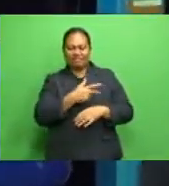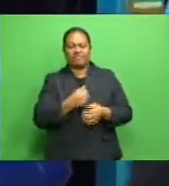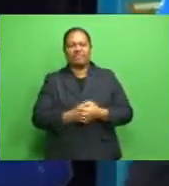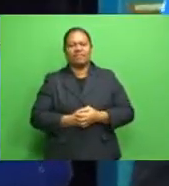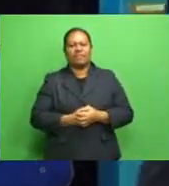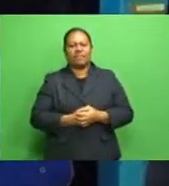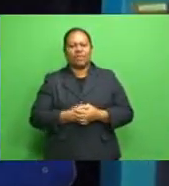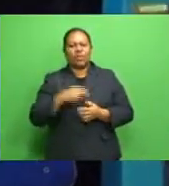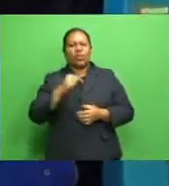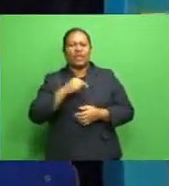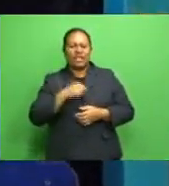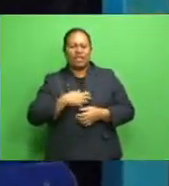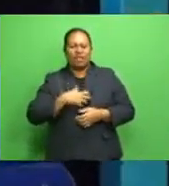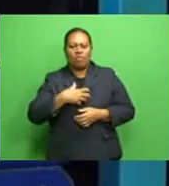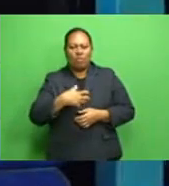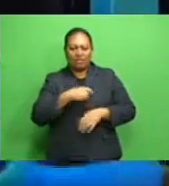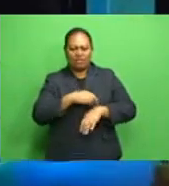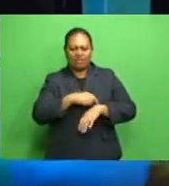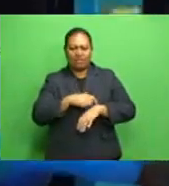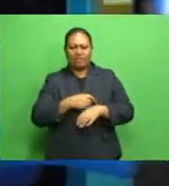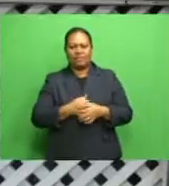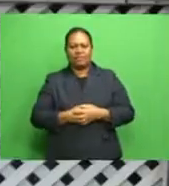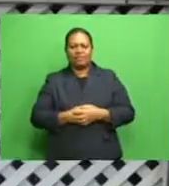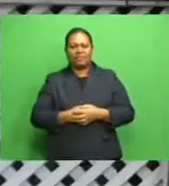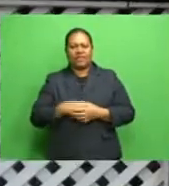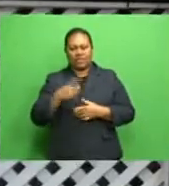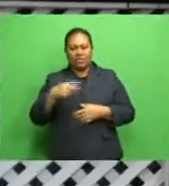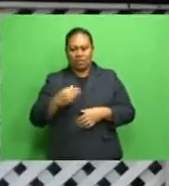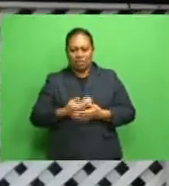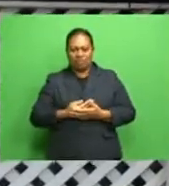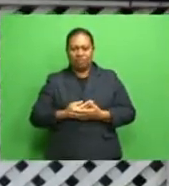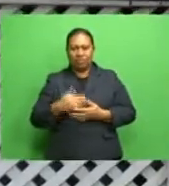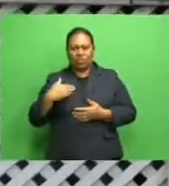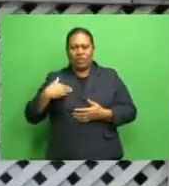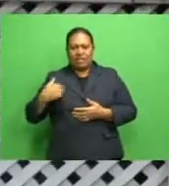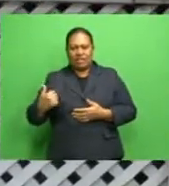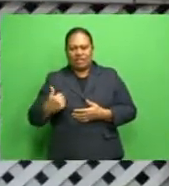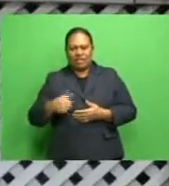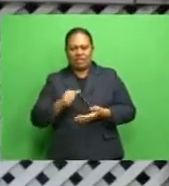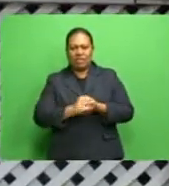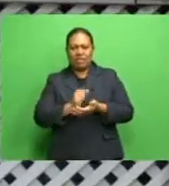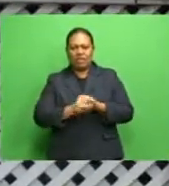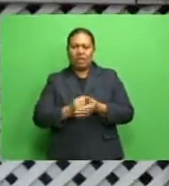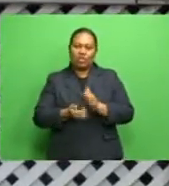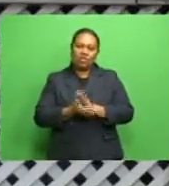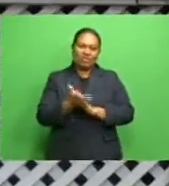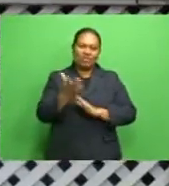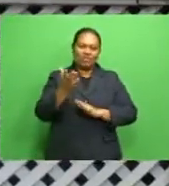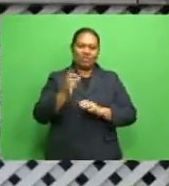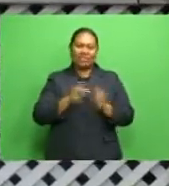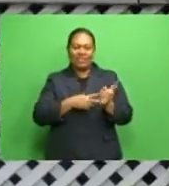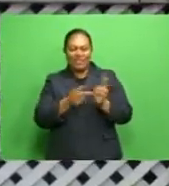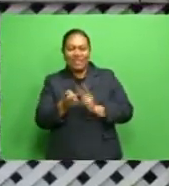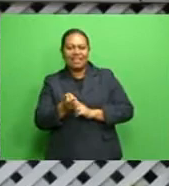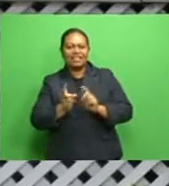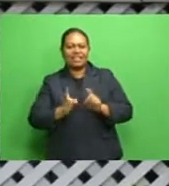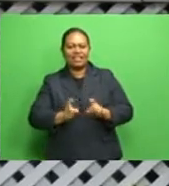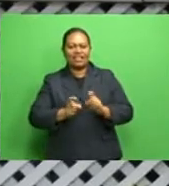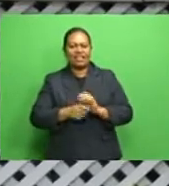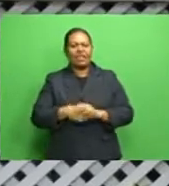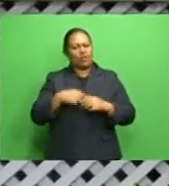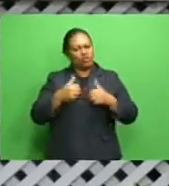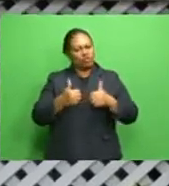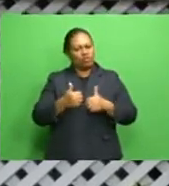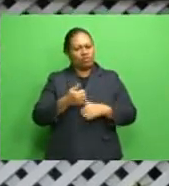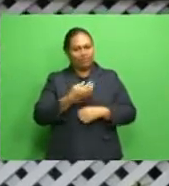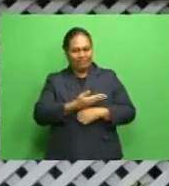the medical staff. He's done a lot of work with his rehab. I think that he spent some time at home in the village and on the farm, and I think that's been good for him as